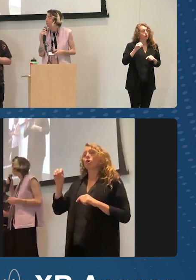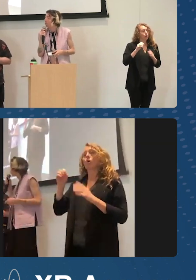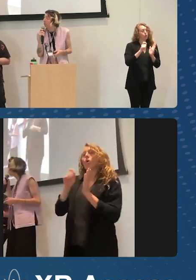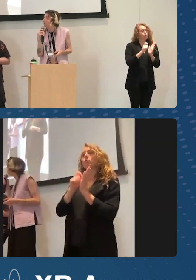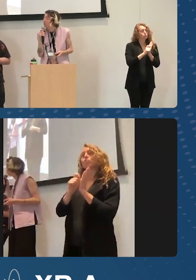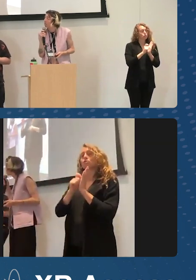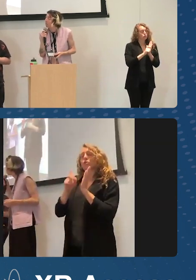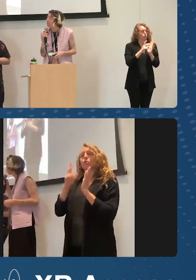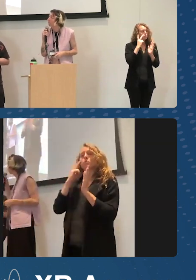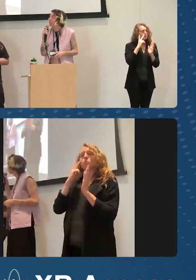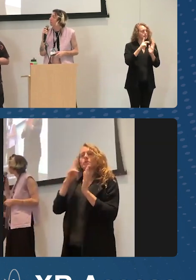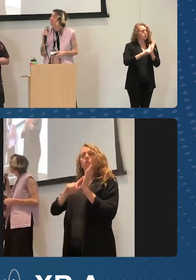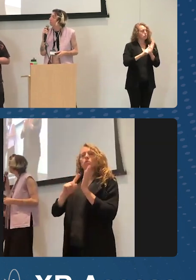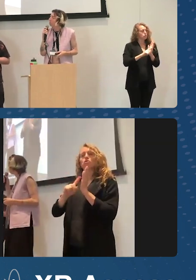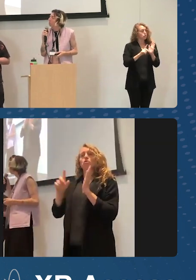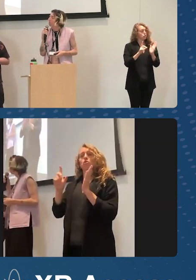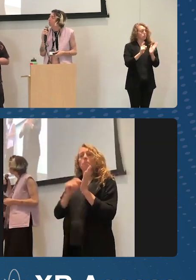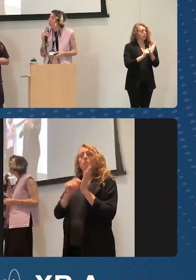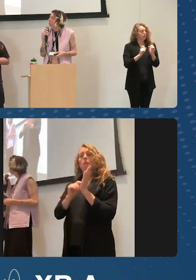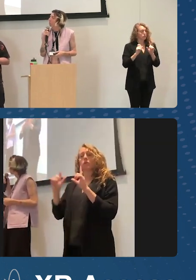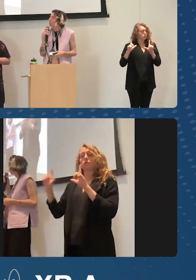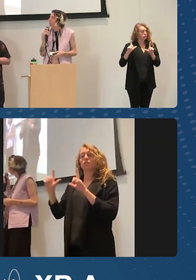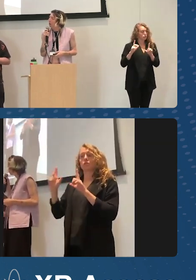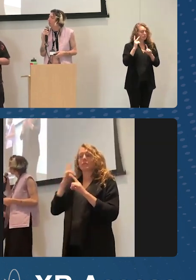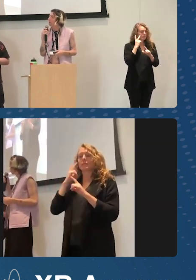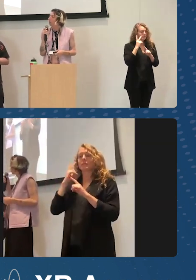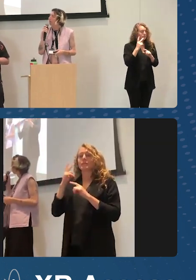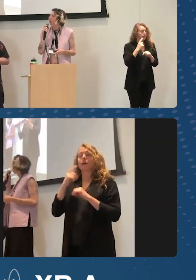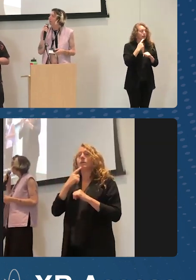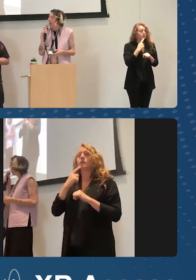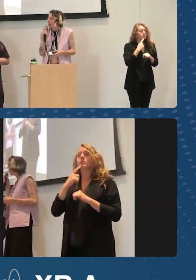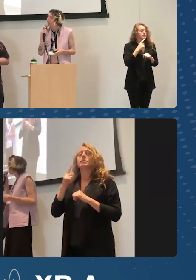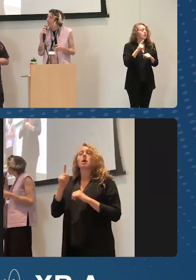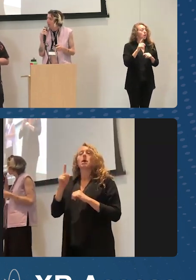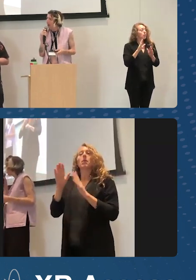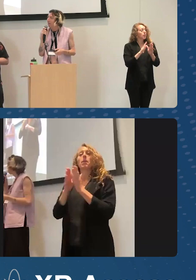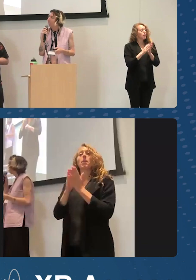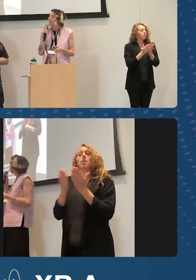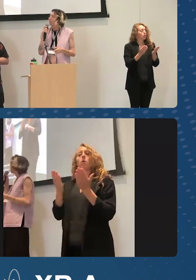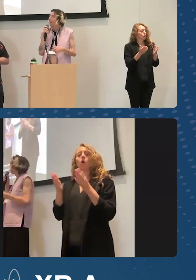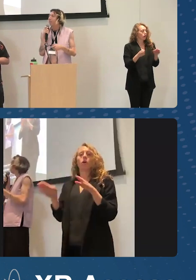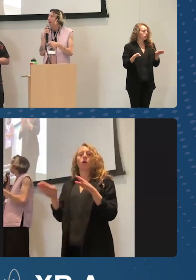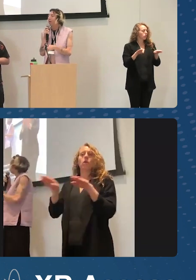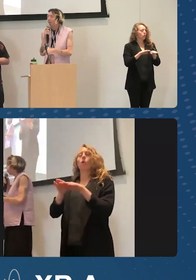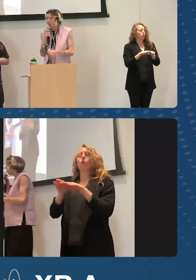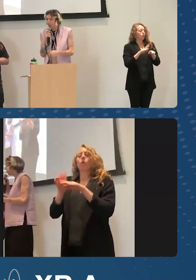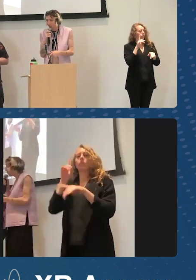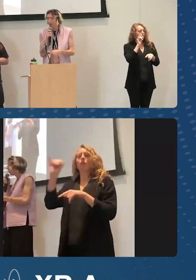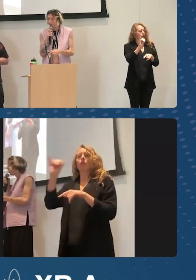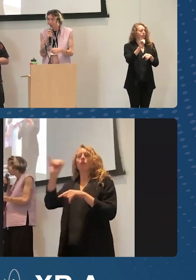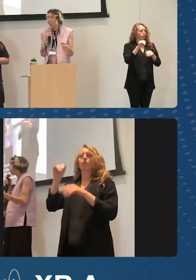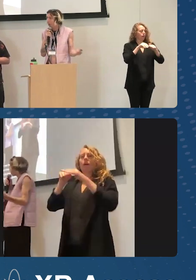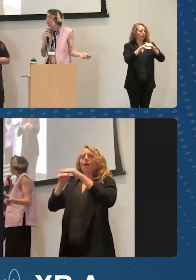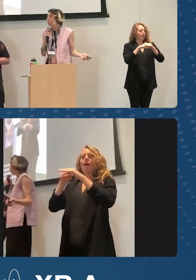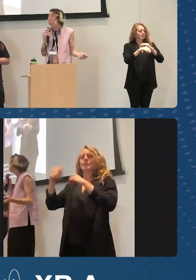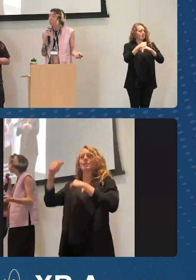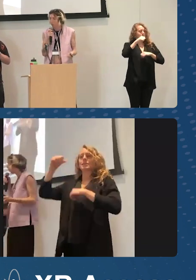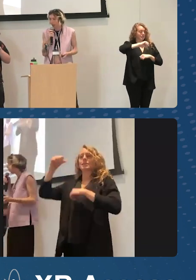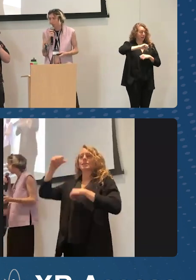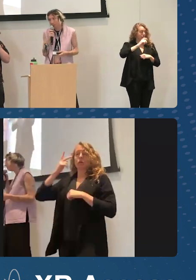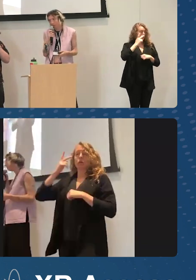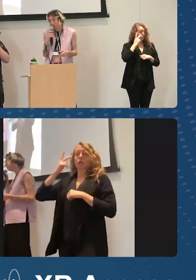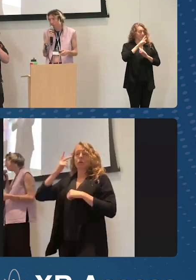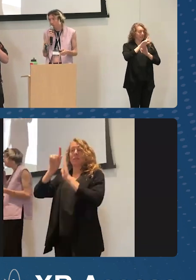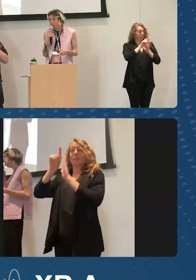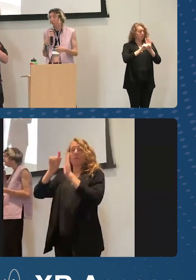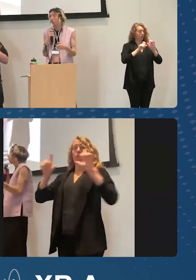published. And on the screen, it says, the book is closed forever, access denied. And the background is a blue